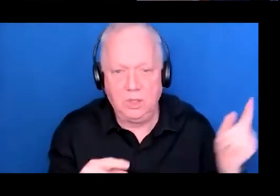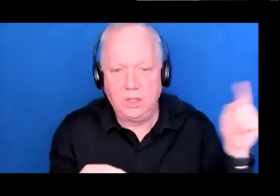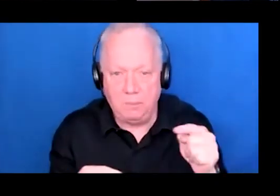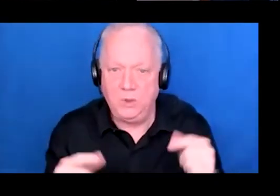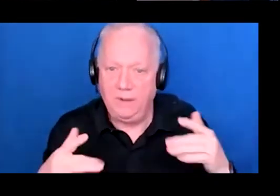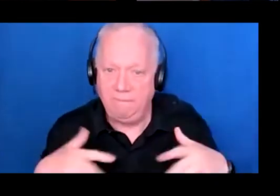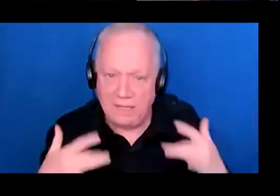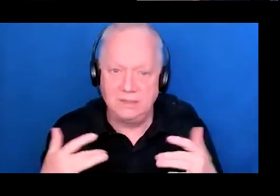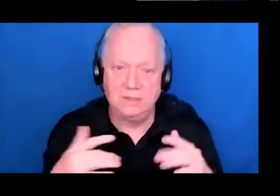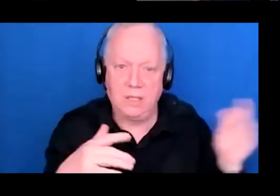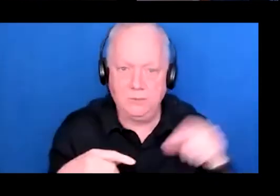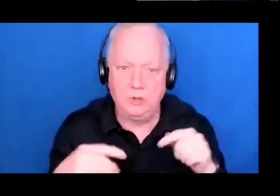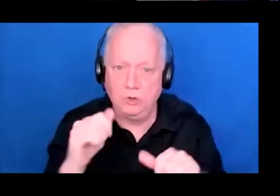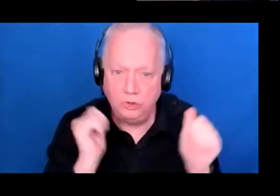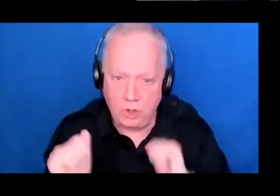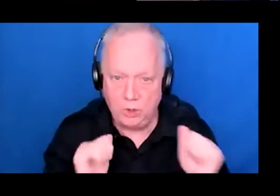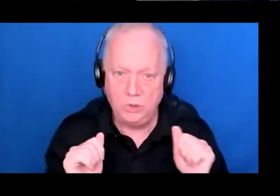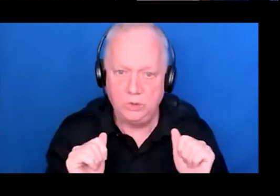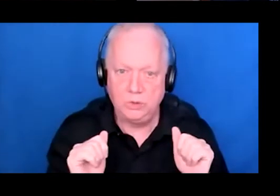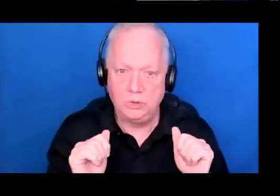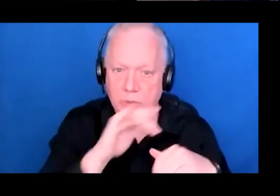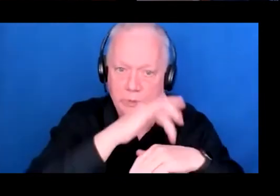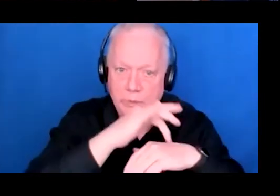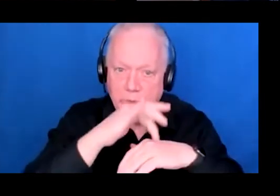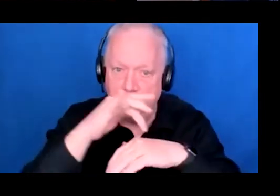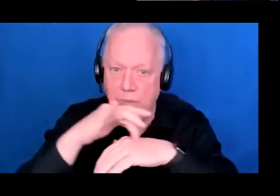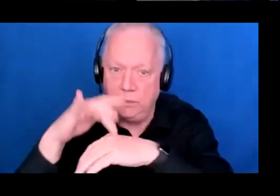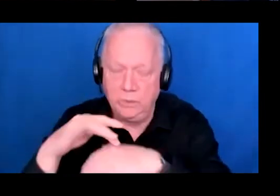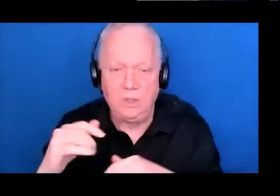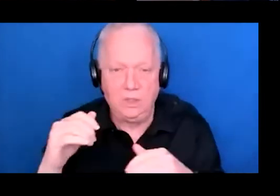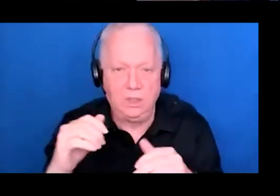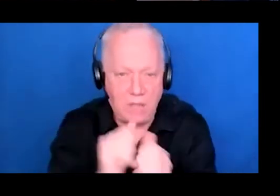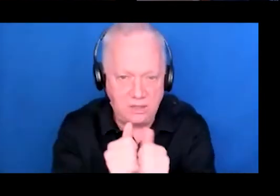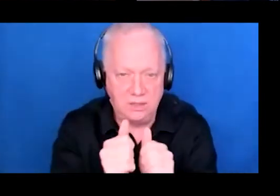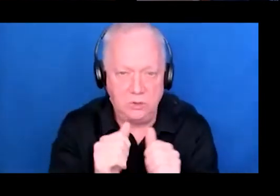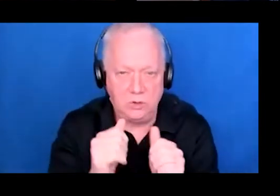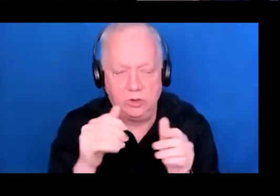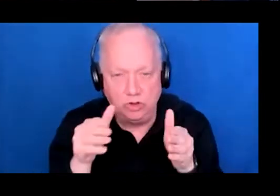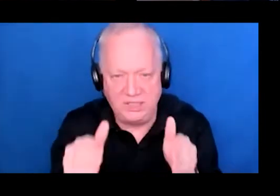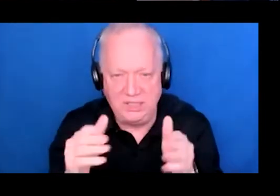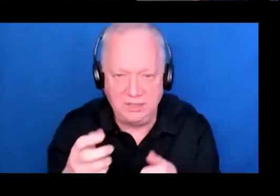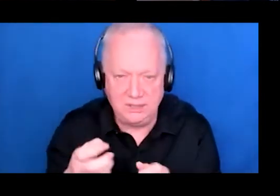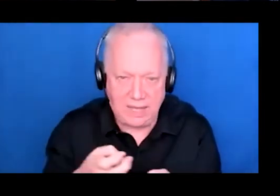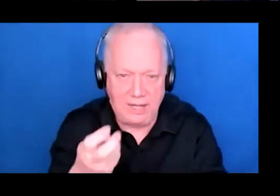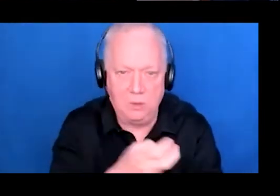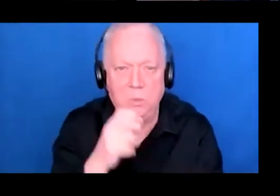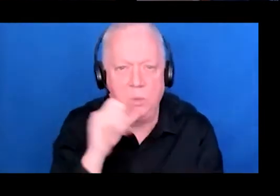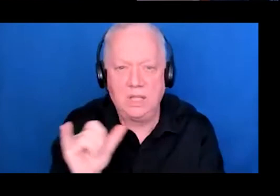events and they would come to the shows and they would come to the contest and they would be, you know, street, we'd capture street skating, but it wasn't